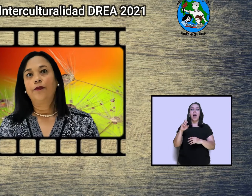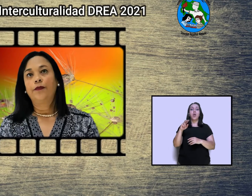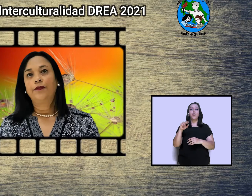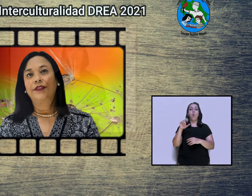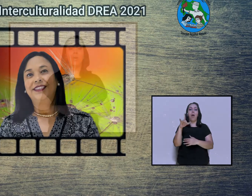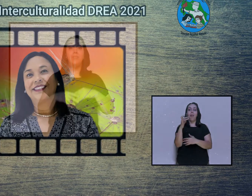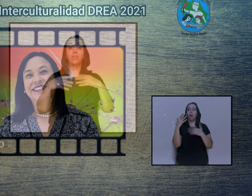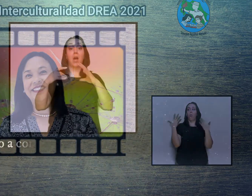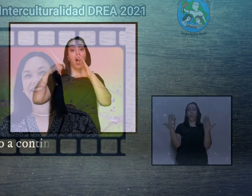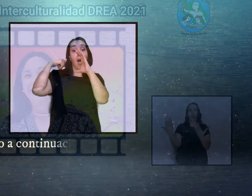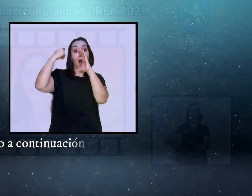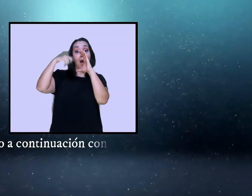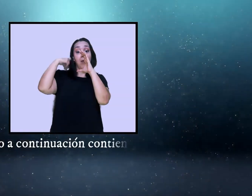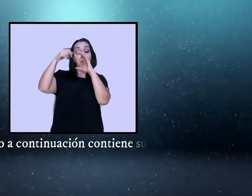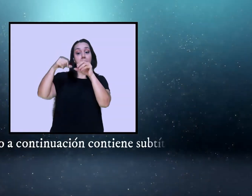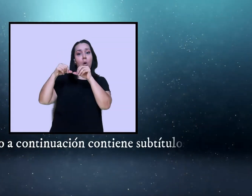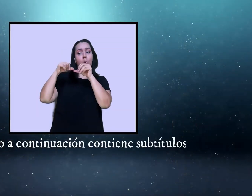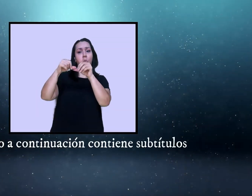Obregón.